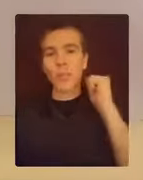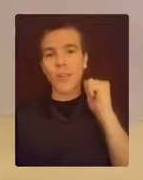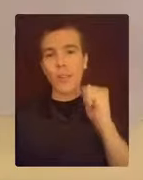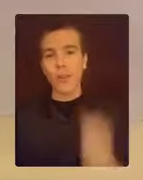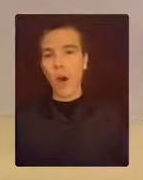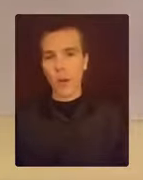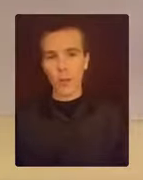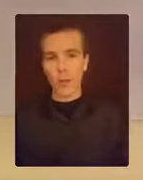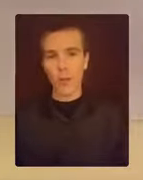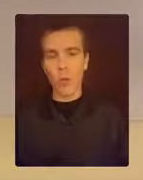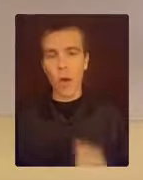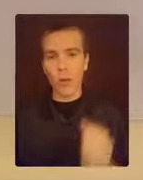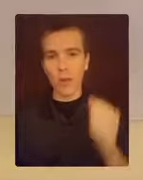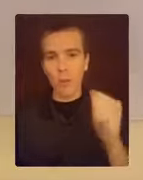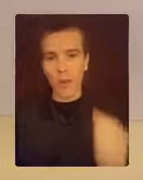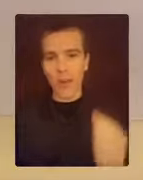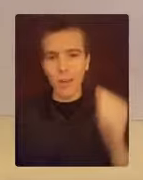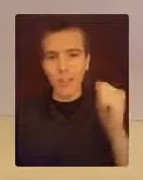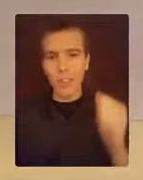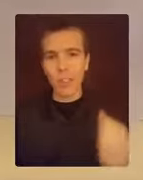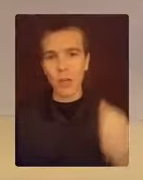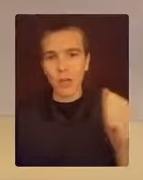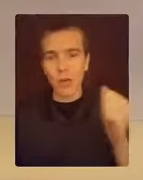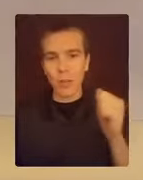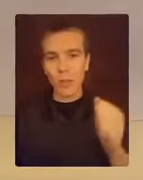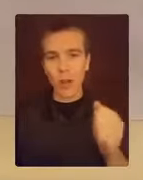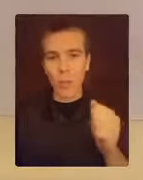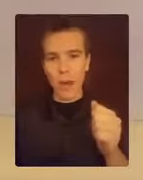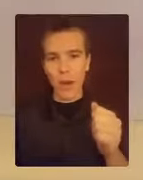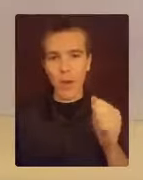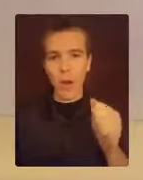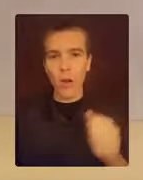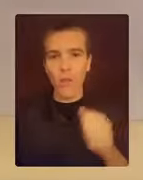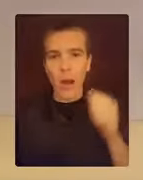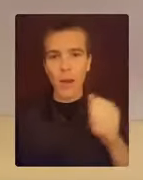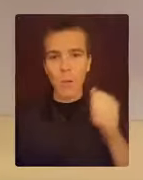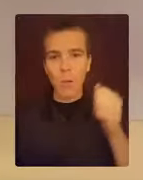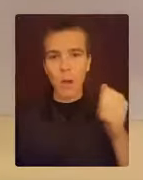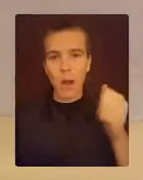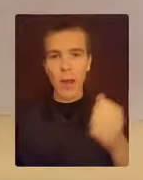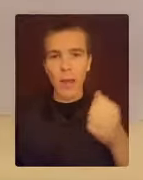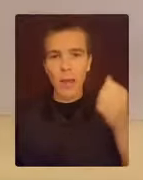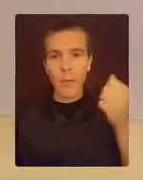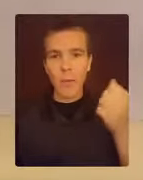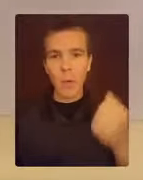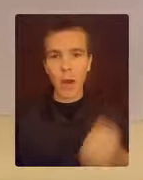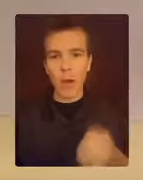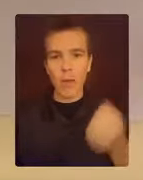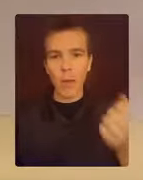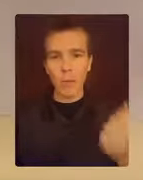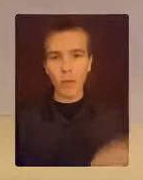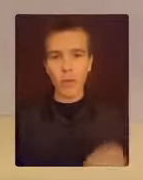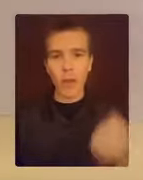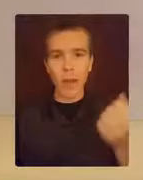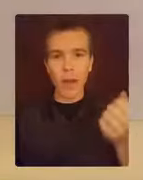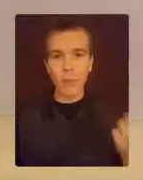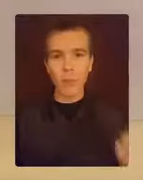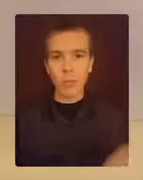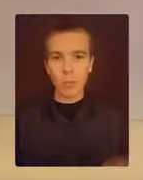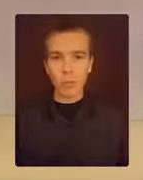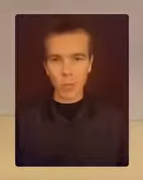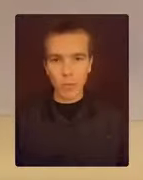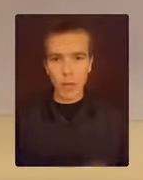reinforce the thought. You want your brain to be stuck on the thought pattern of I am aware that I'm dreaming. I